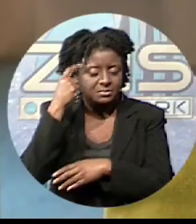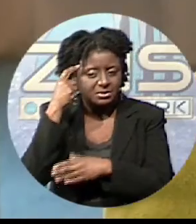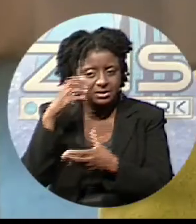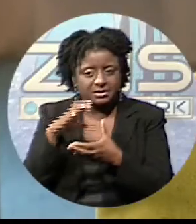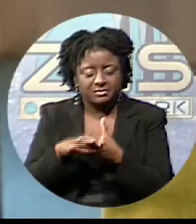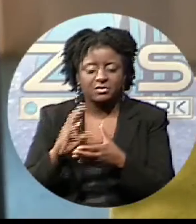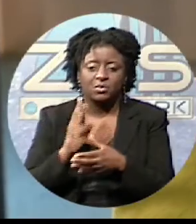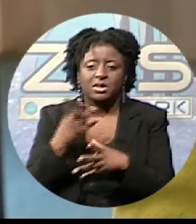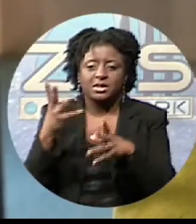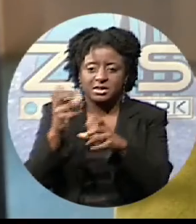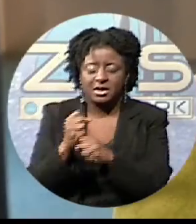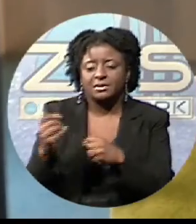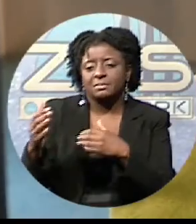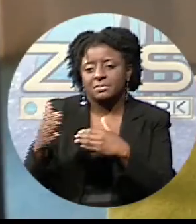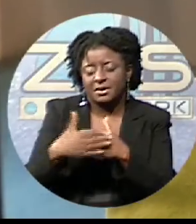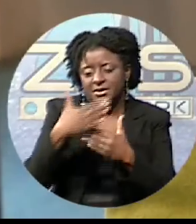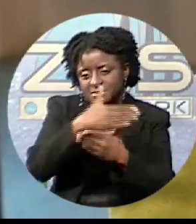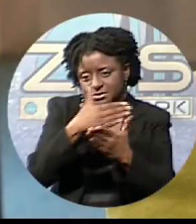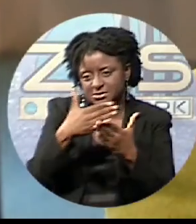recoup some